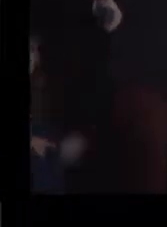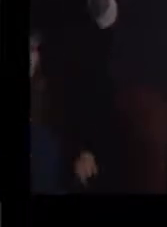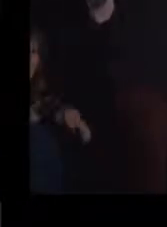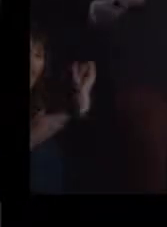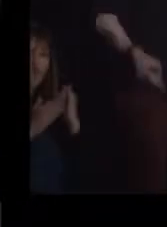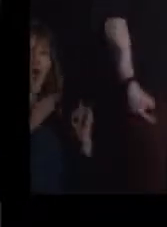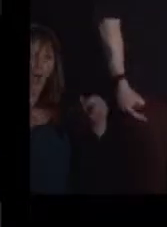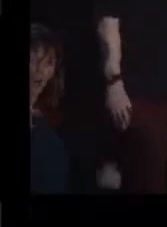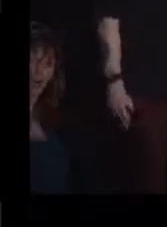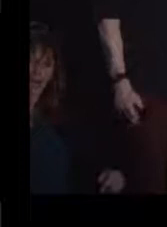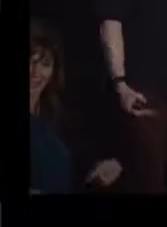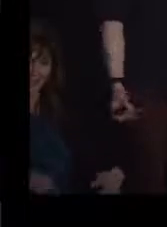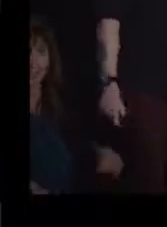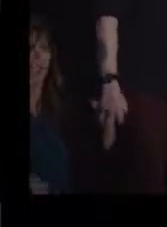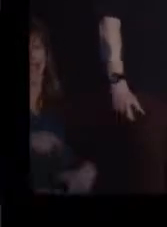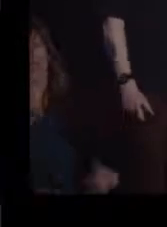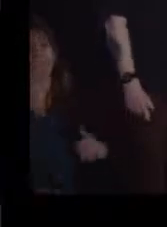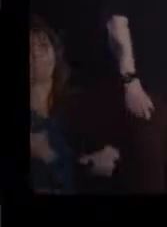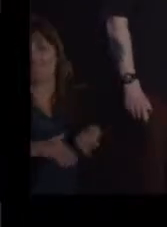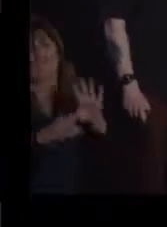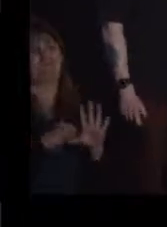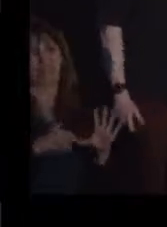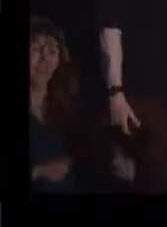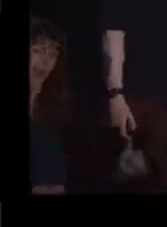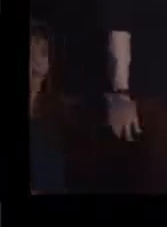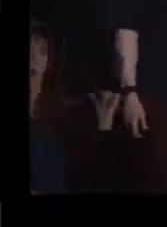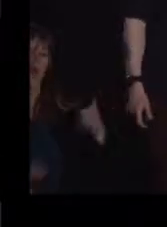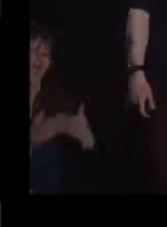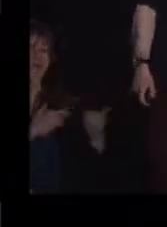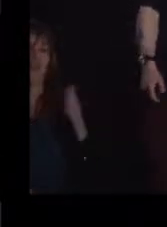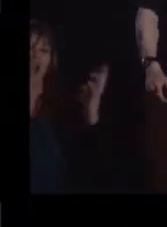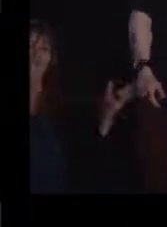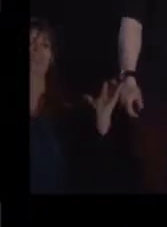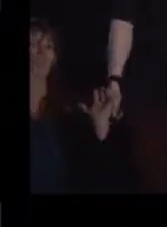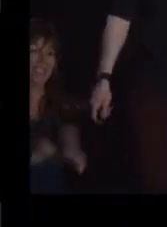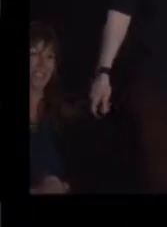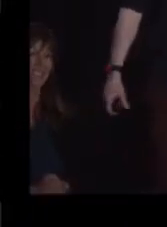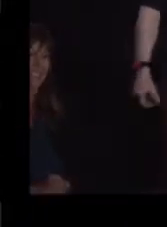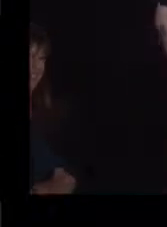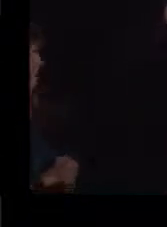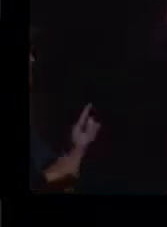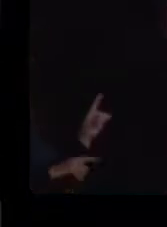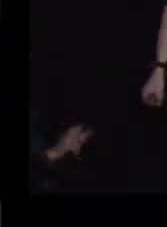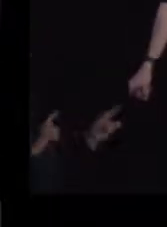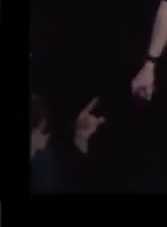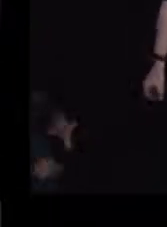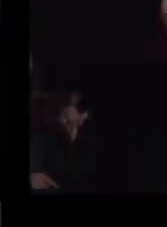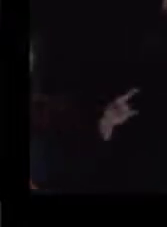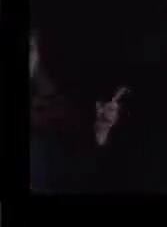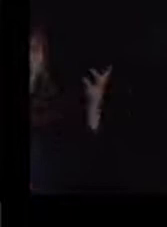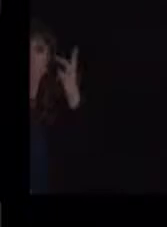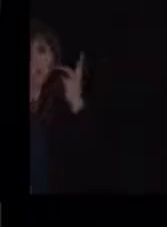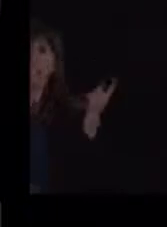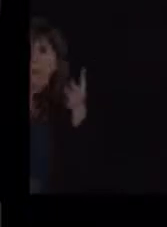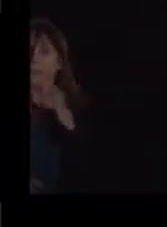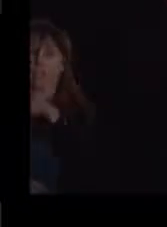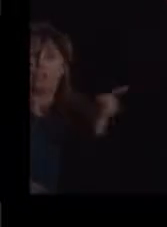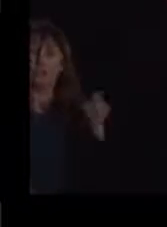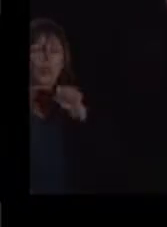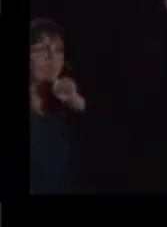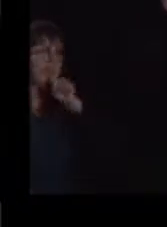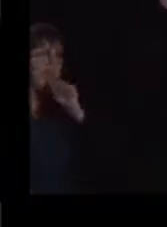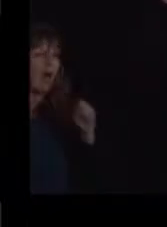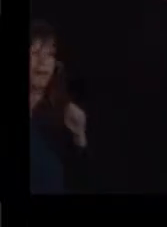So I'm just not going to draw legs. It's fine. But then if you watch anything that you love, there's